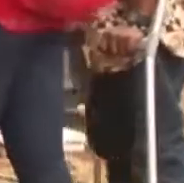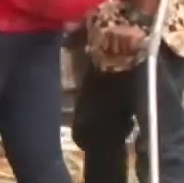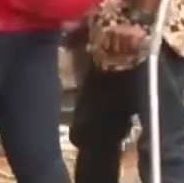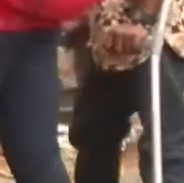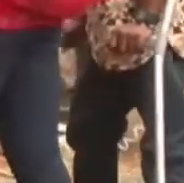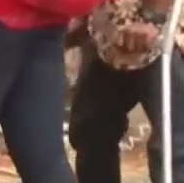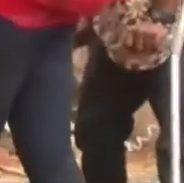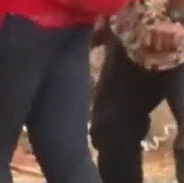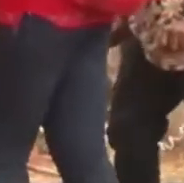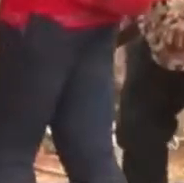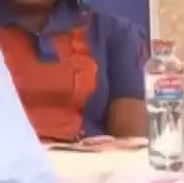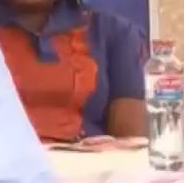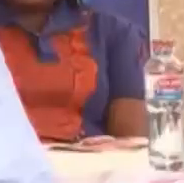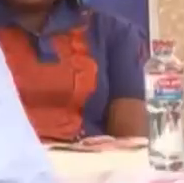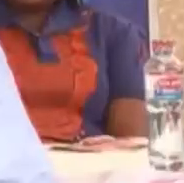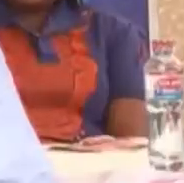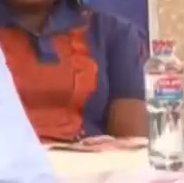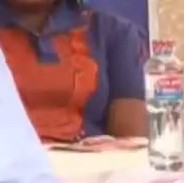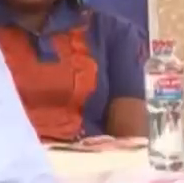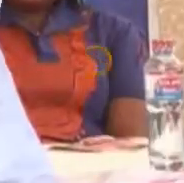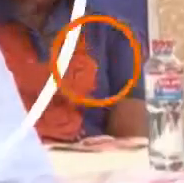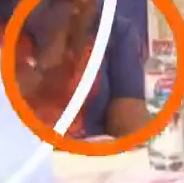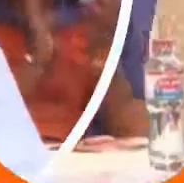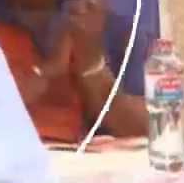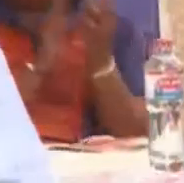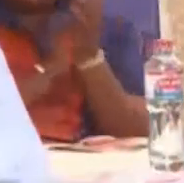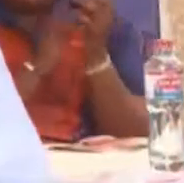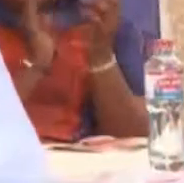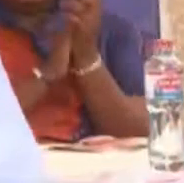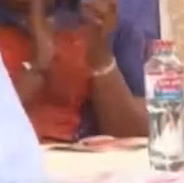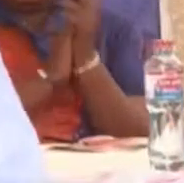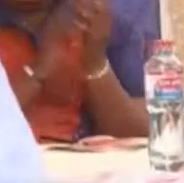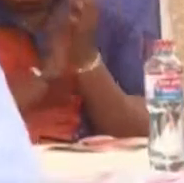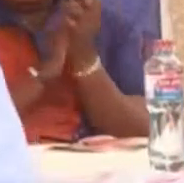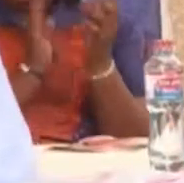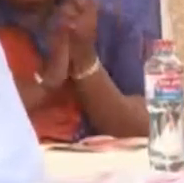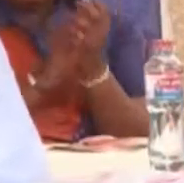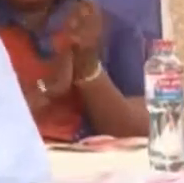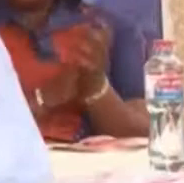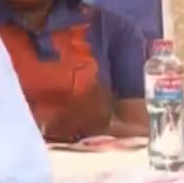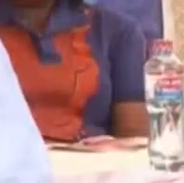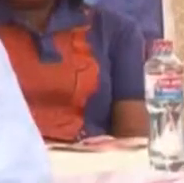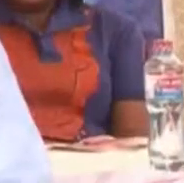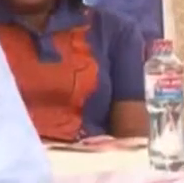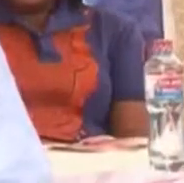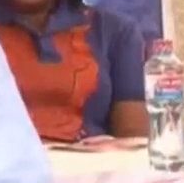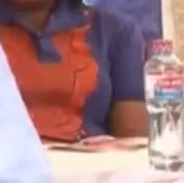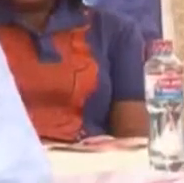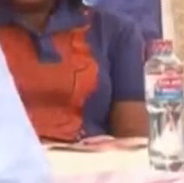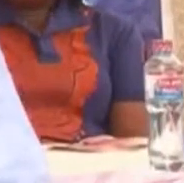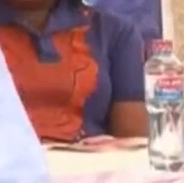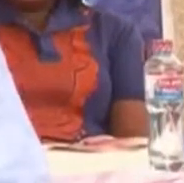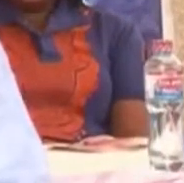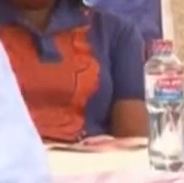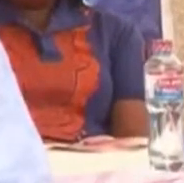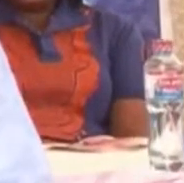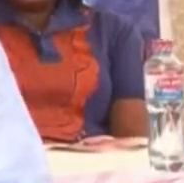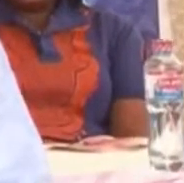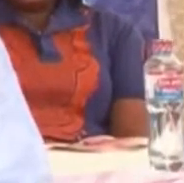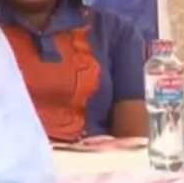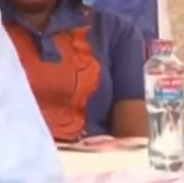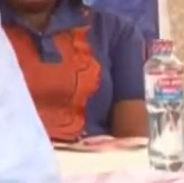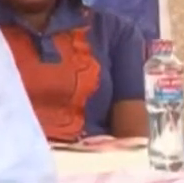what God has brought me here today to see, he deserves so much praise for the wonderful work that he has